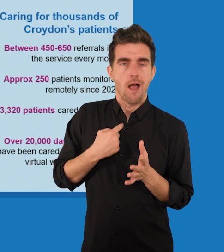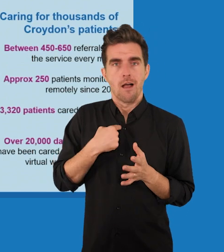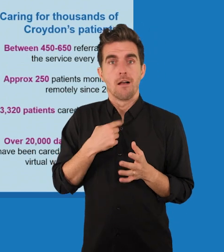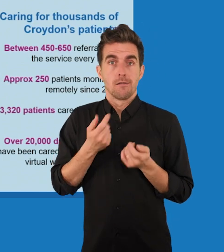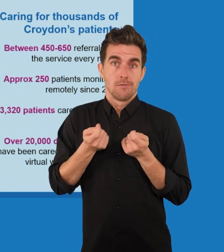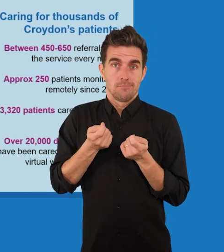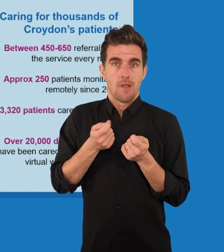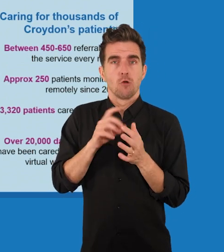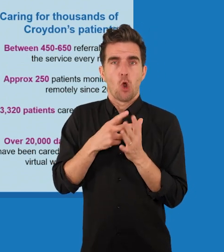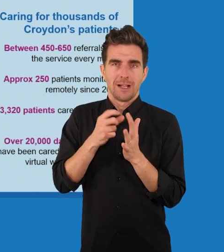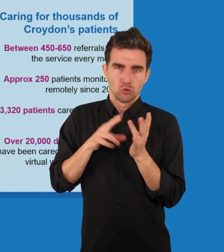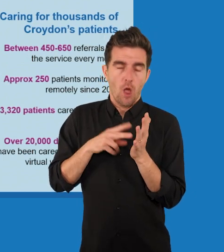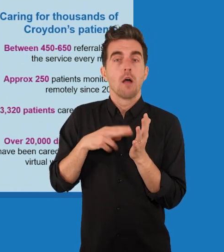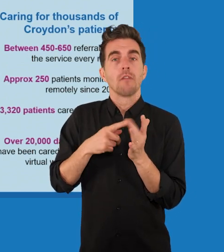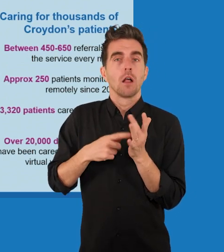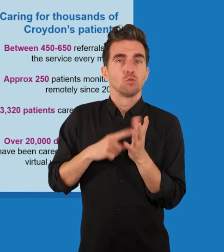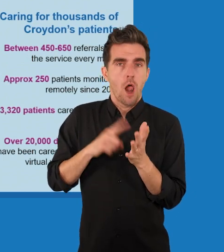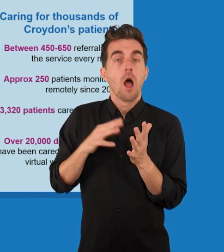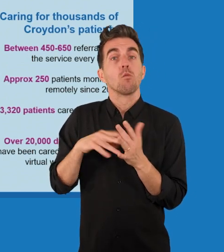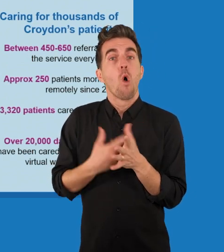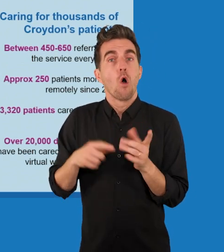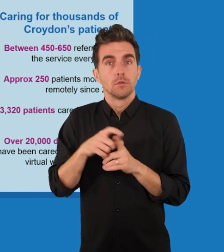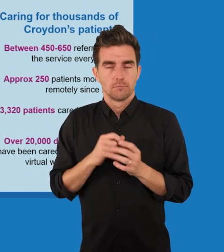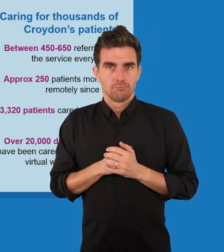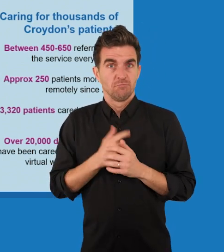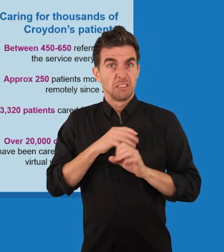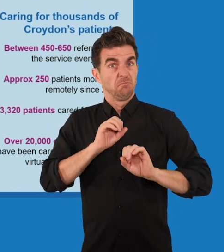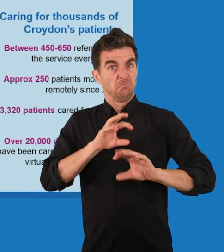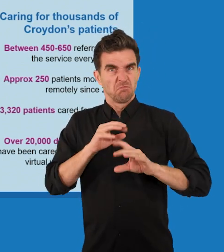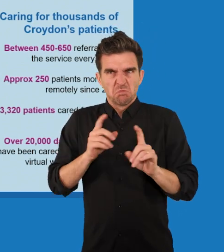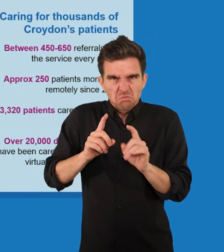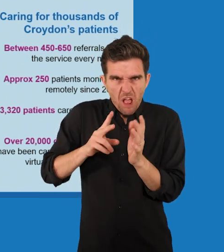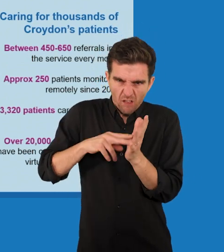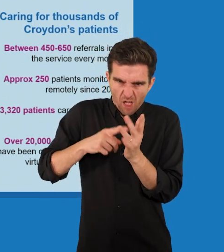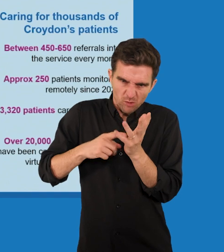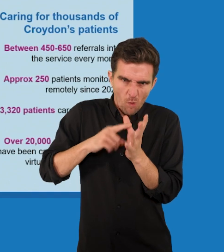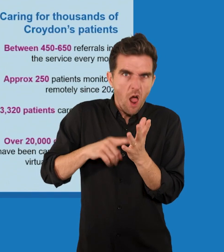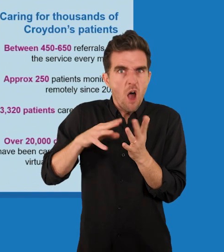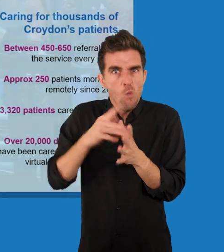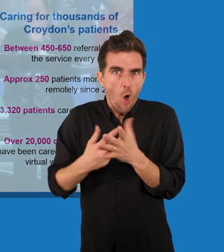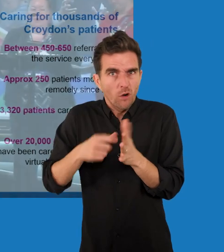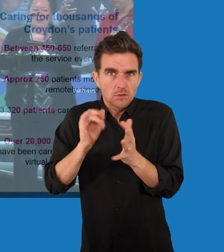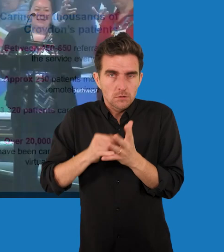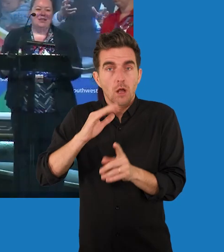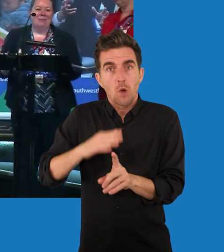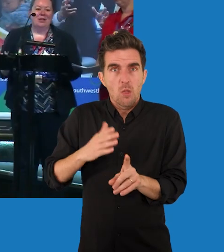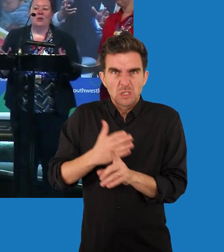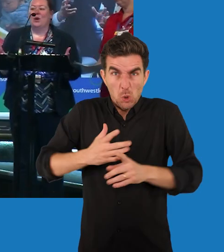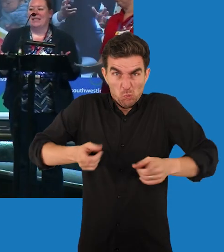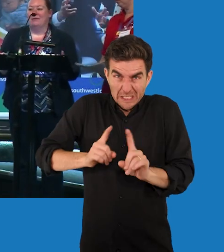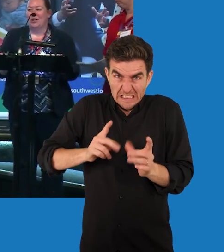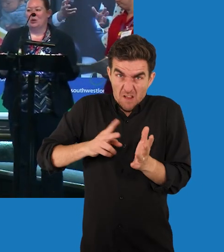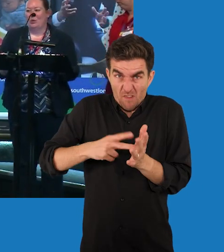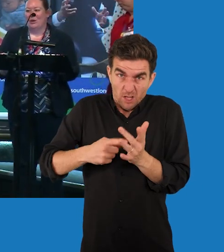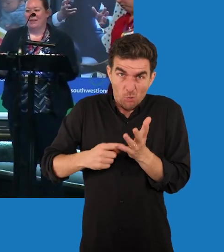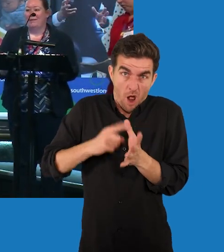of the inmates matron for Croydon Virtual Ward. So we've come to talk to you today about Virtual Ward in South West London. So what